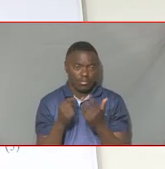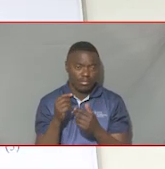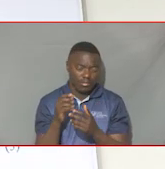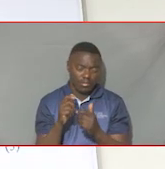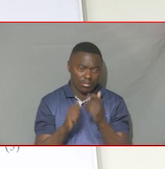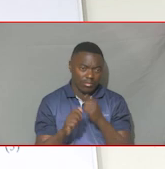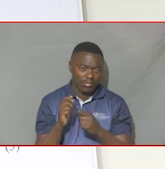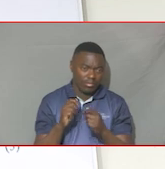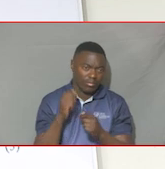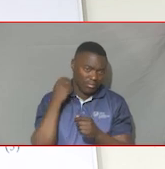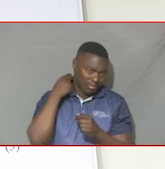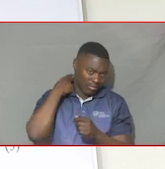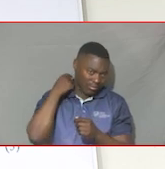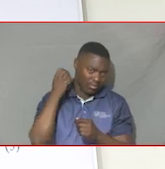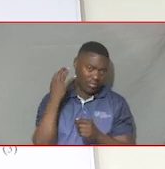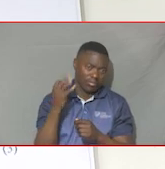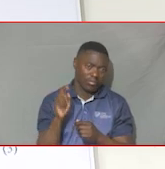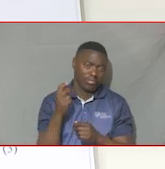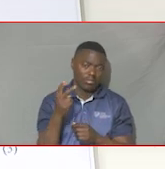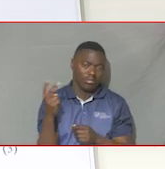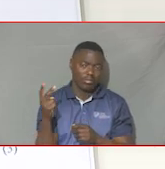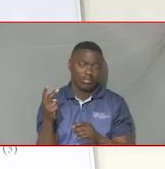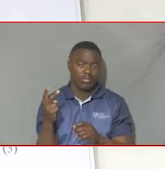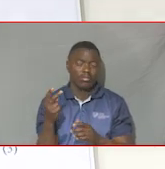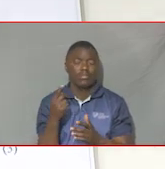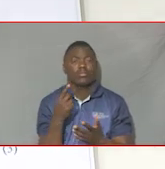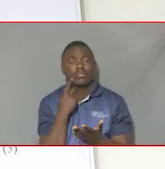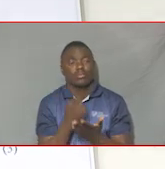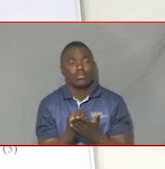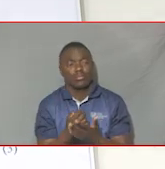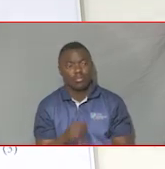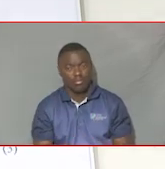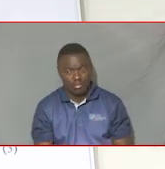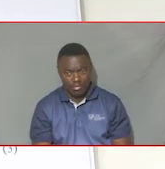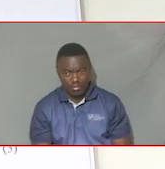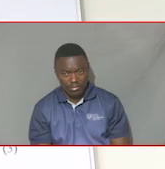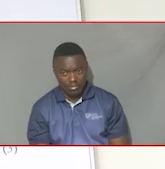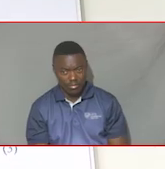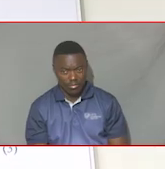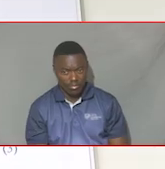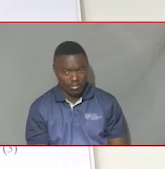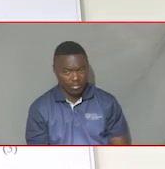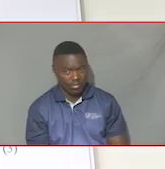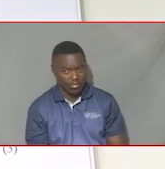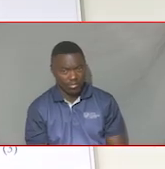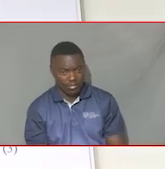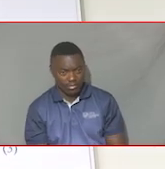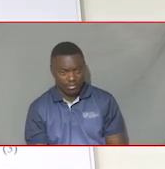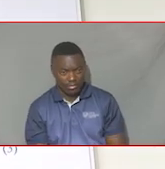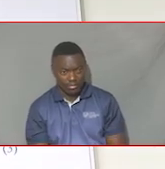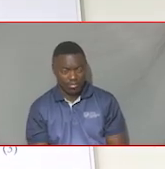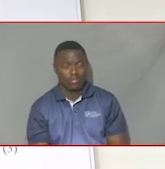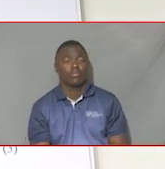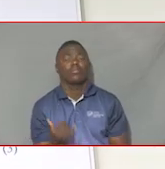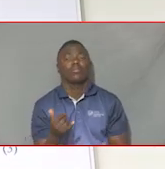and it's 23,22 units. Is that clear? Right. And then people, I want you to work out